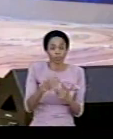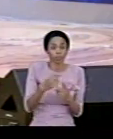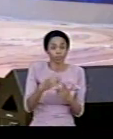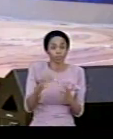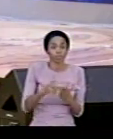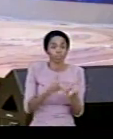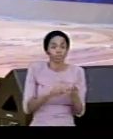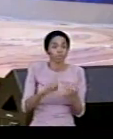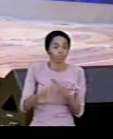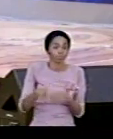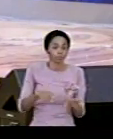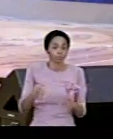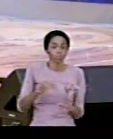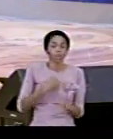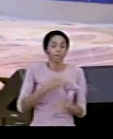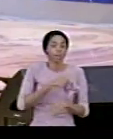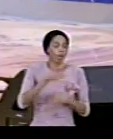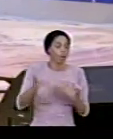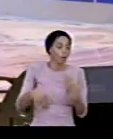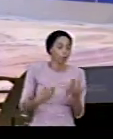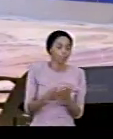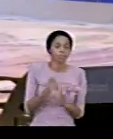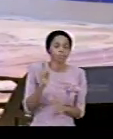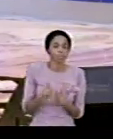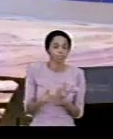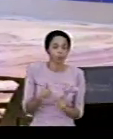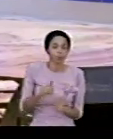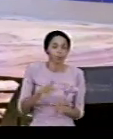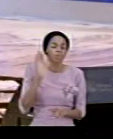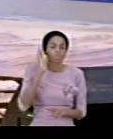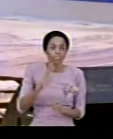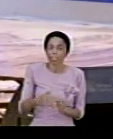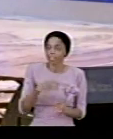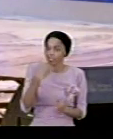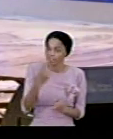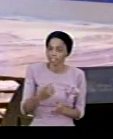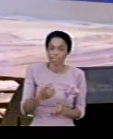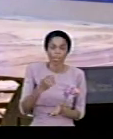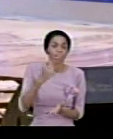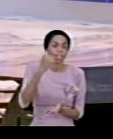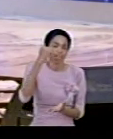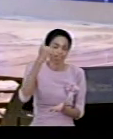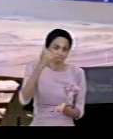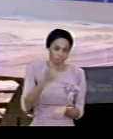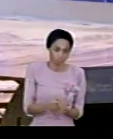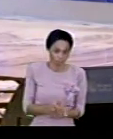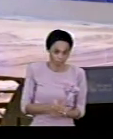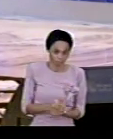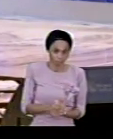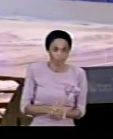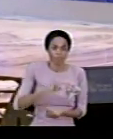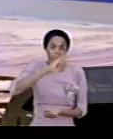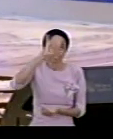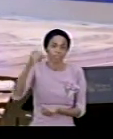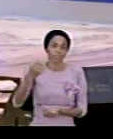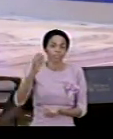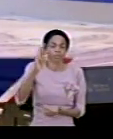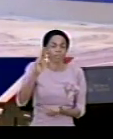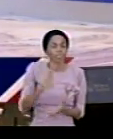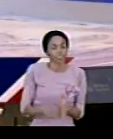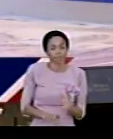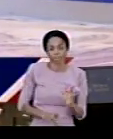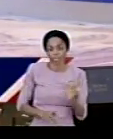people, all the people shall say, amen. Look at Jeremiah chapter 11, verse